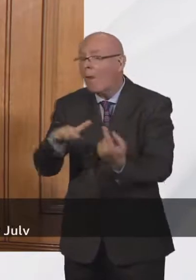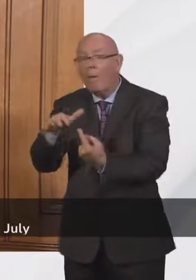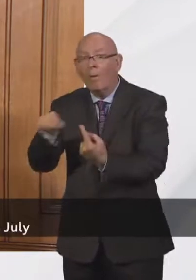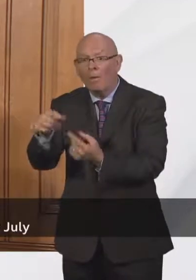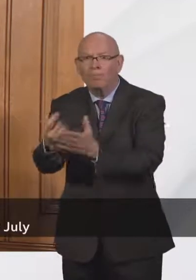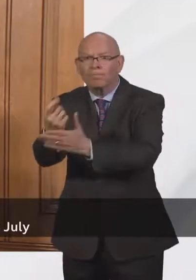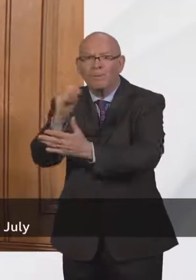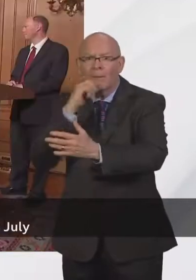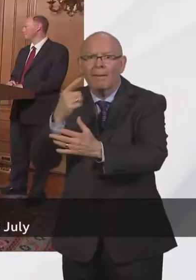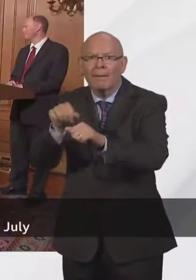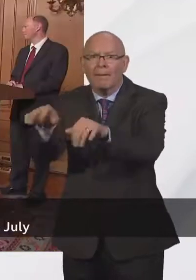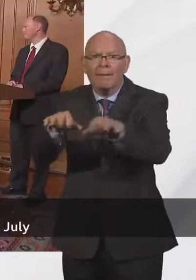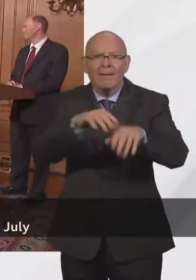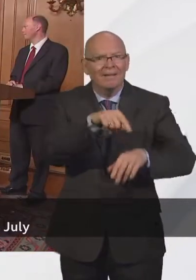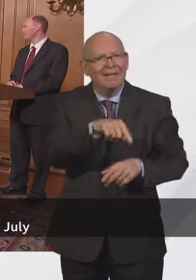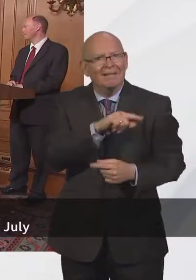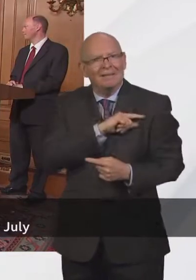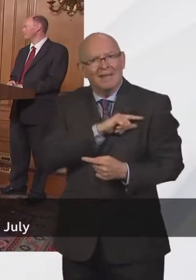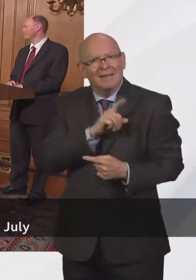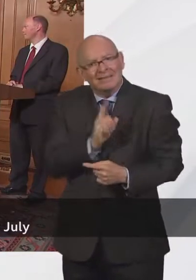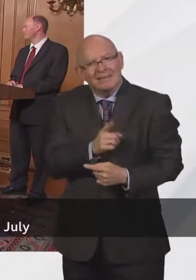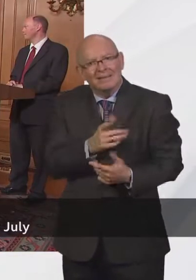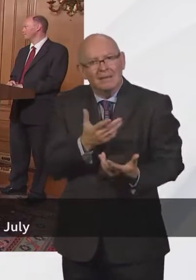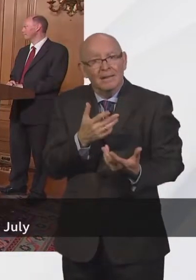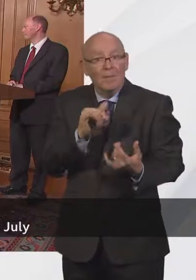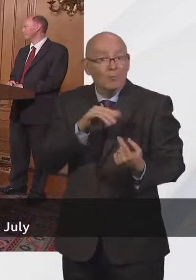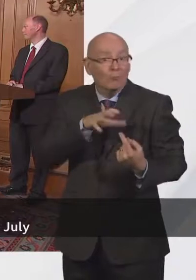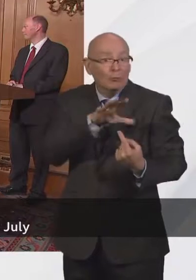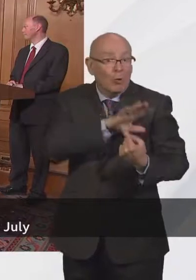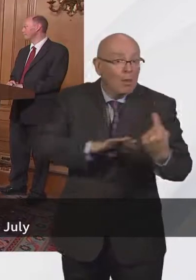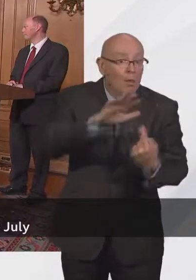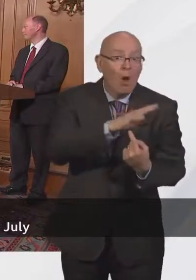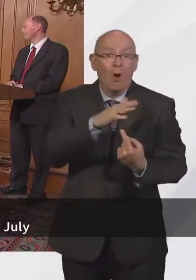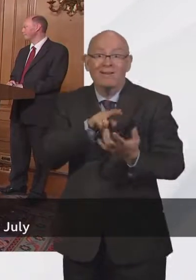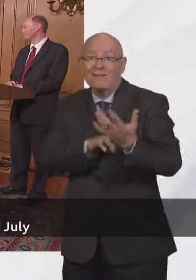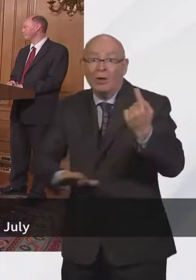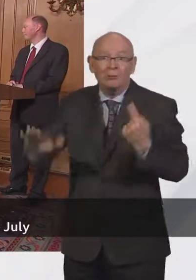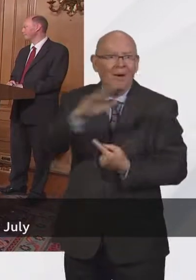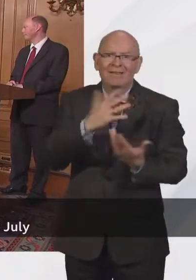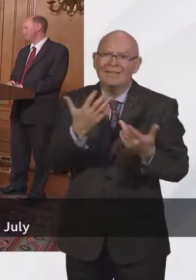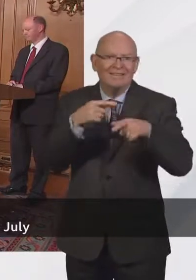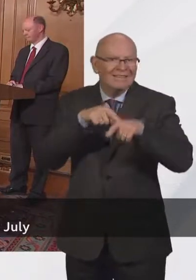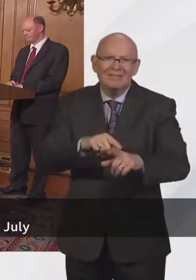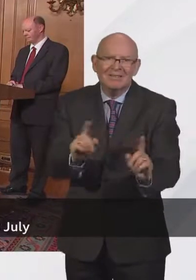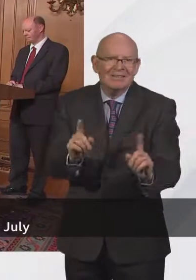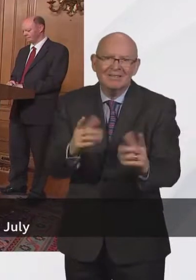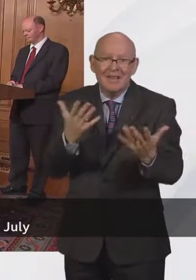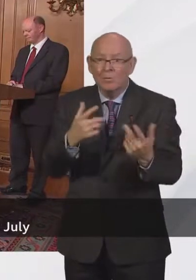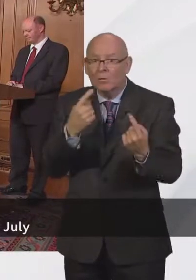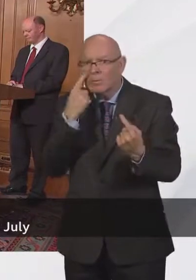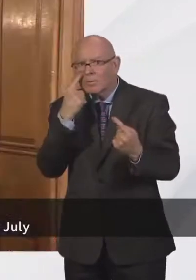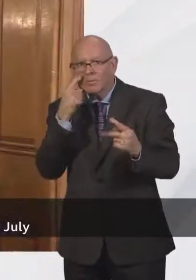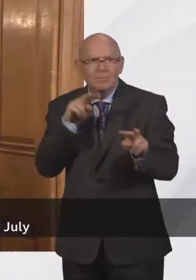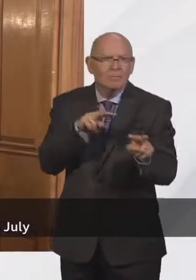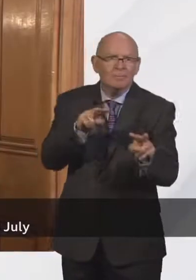this. Thanks very much. Well, George, let me just say, I think it's great to see people out shopping again, and frankly,